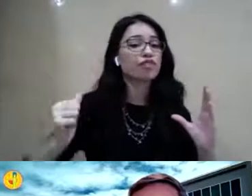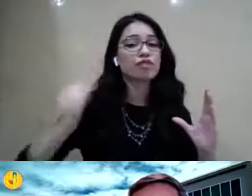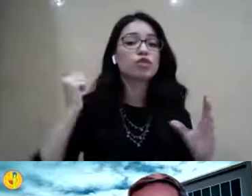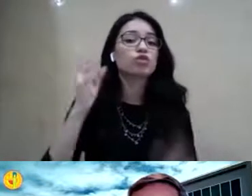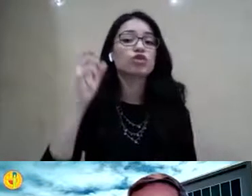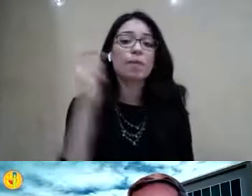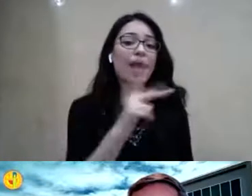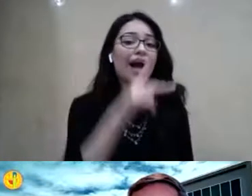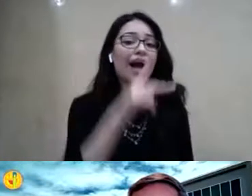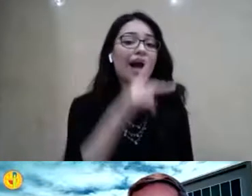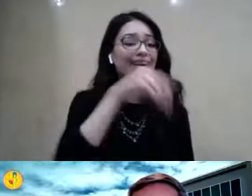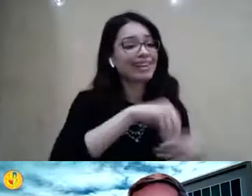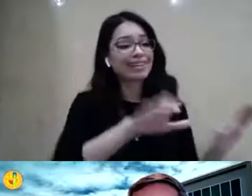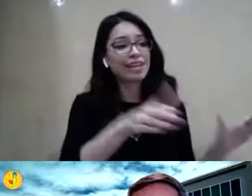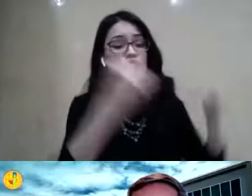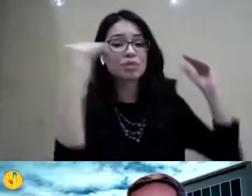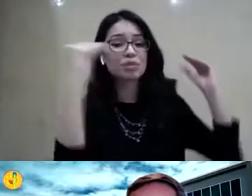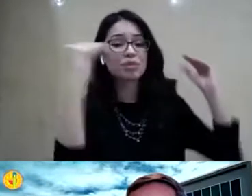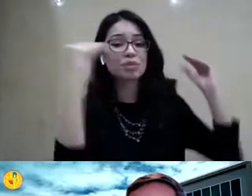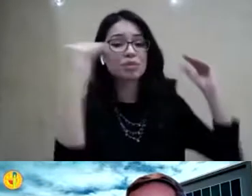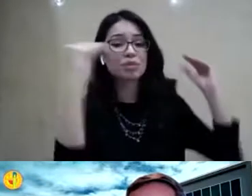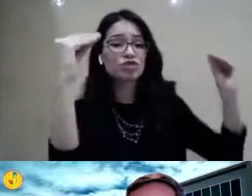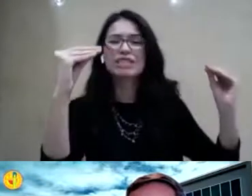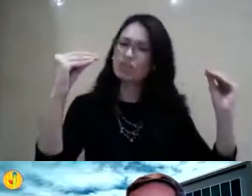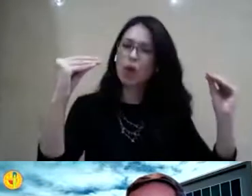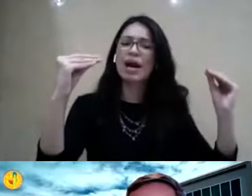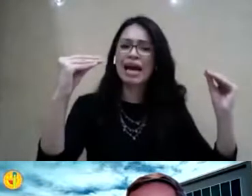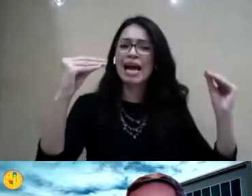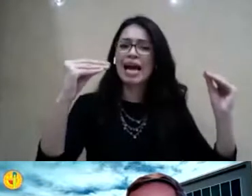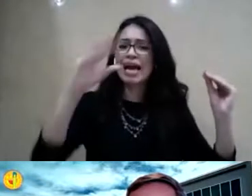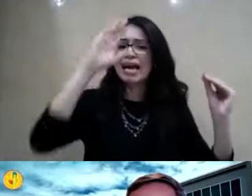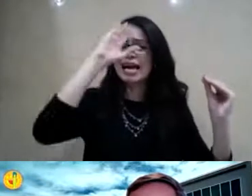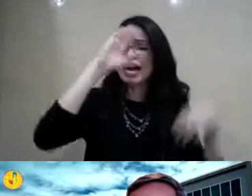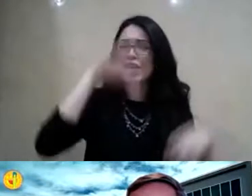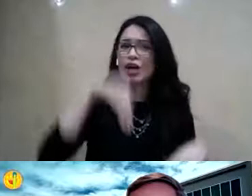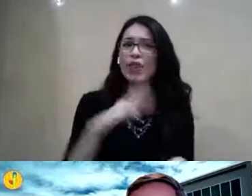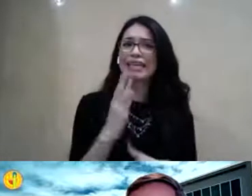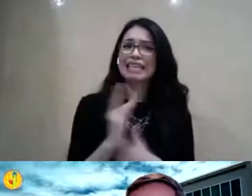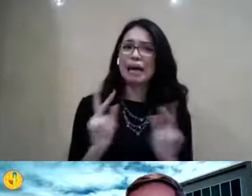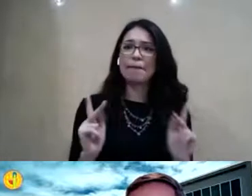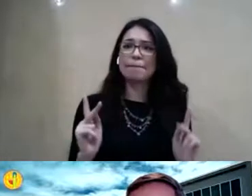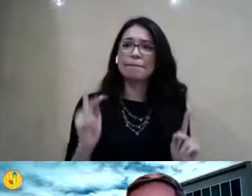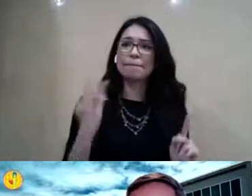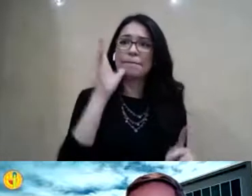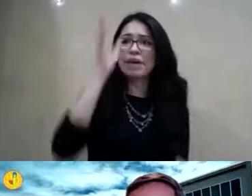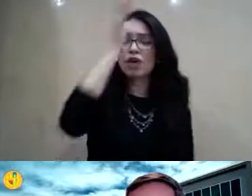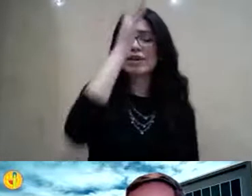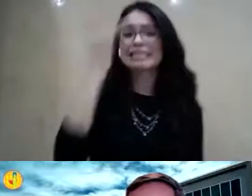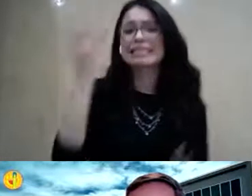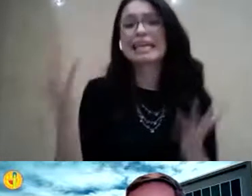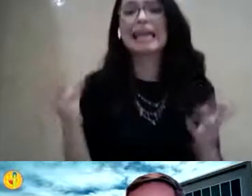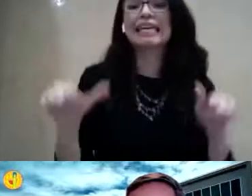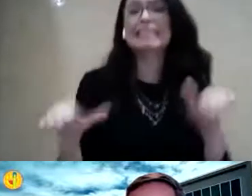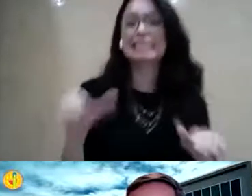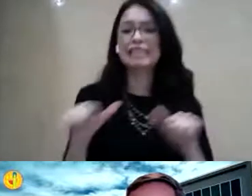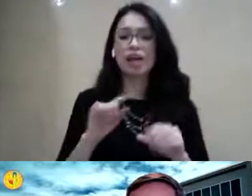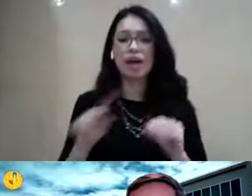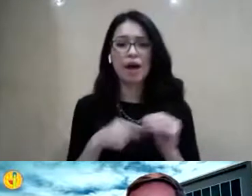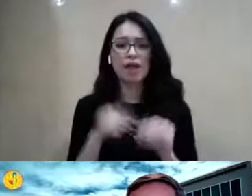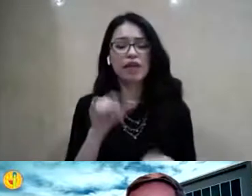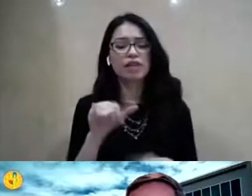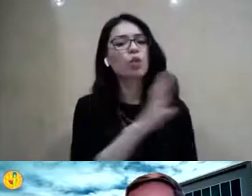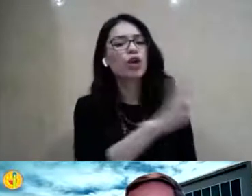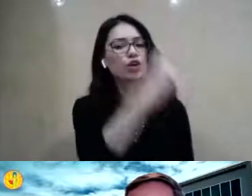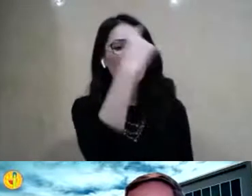advocating. And that, I think, strikes some people as odd if we're advocating for teachers to get vaccinated. So just what are your thoughts, Superintendent,